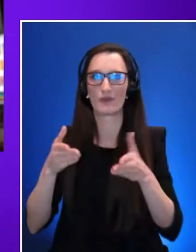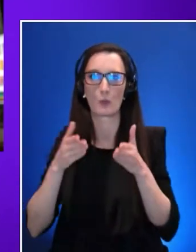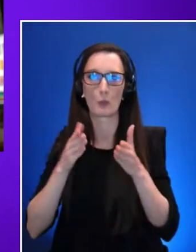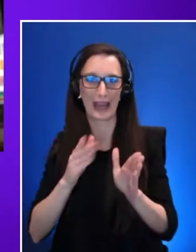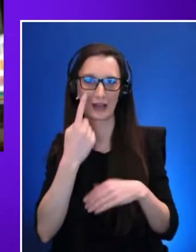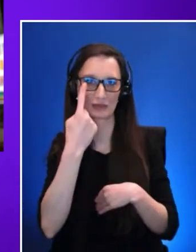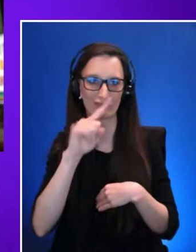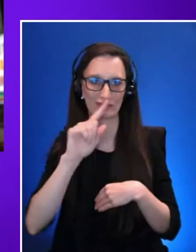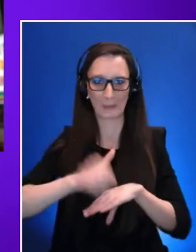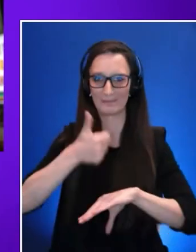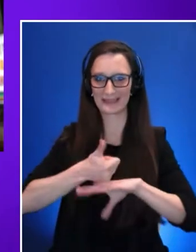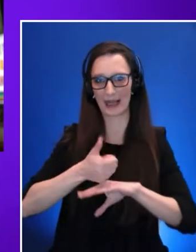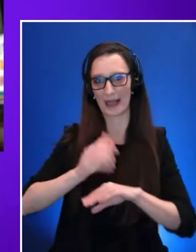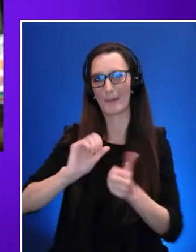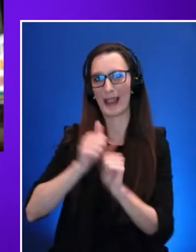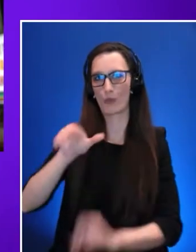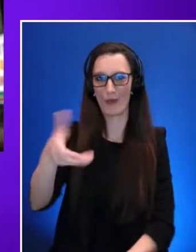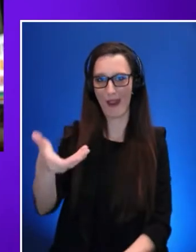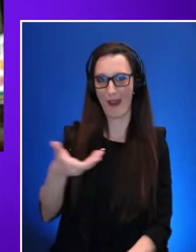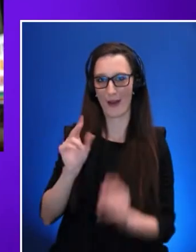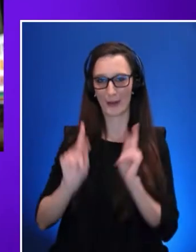casting.